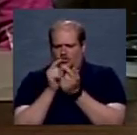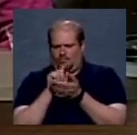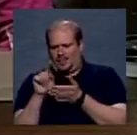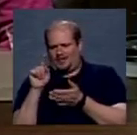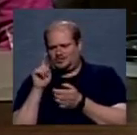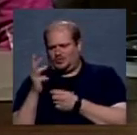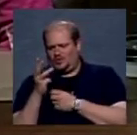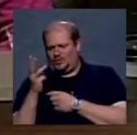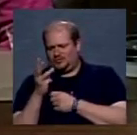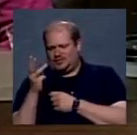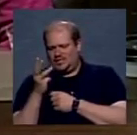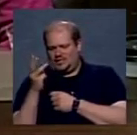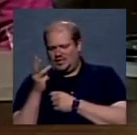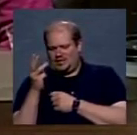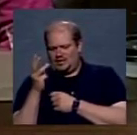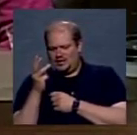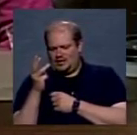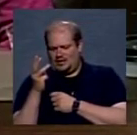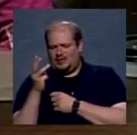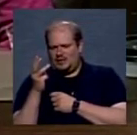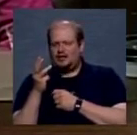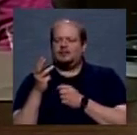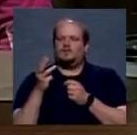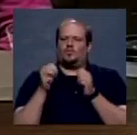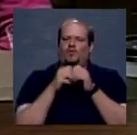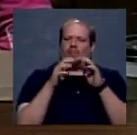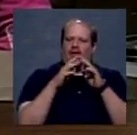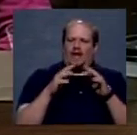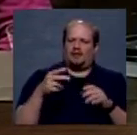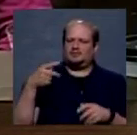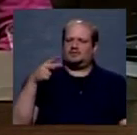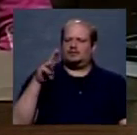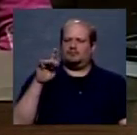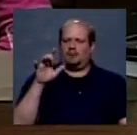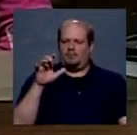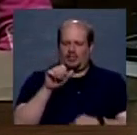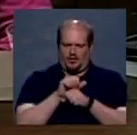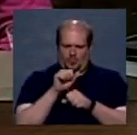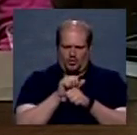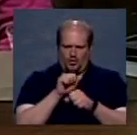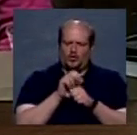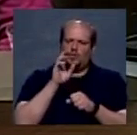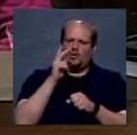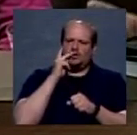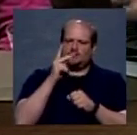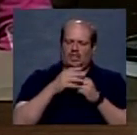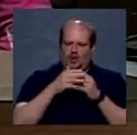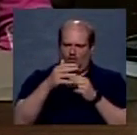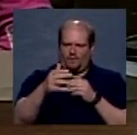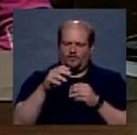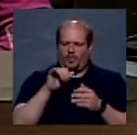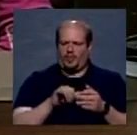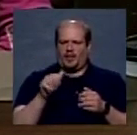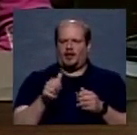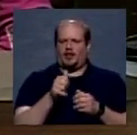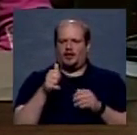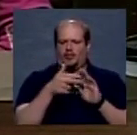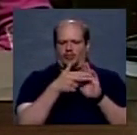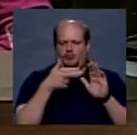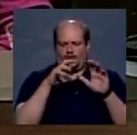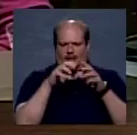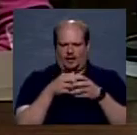Wednesday, to this is housing and public works, and one of the things you're going to see going forward is another